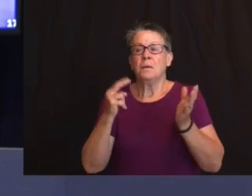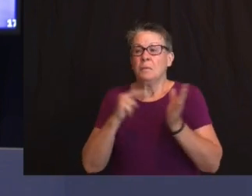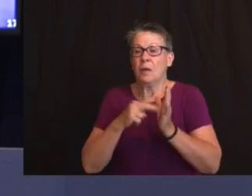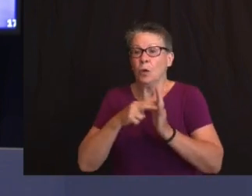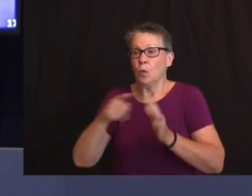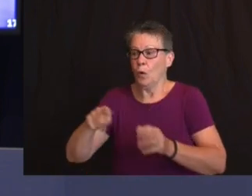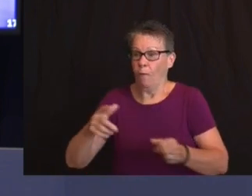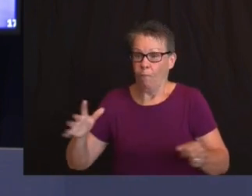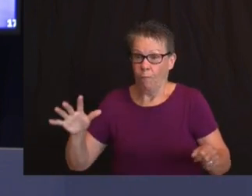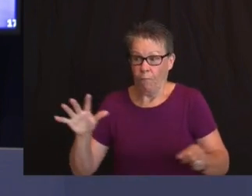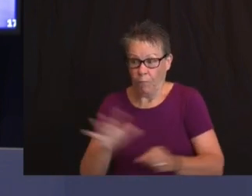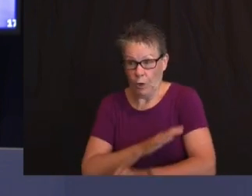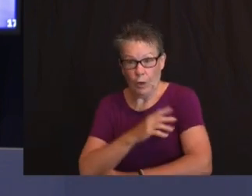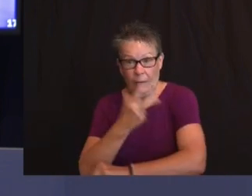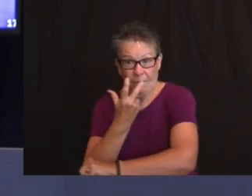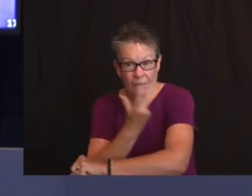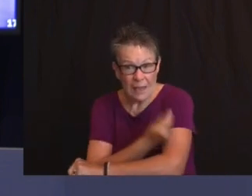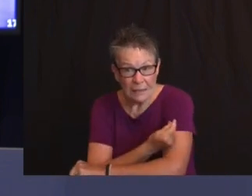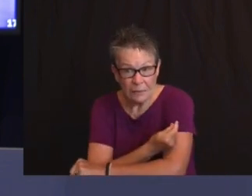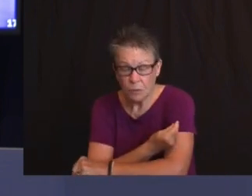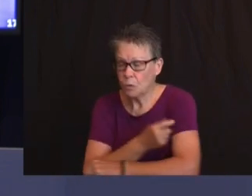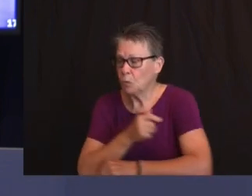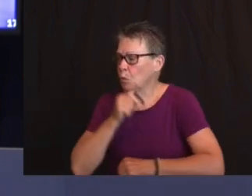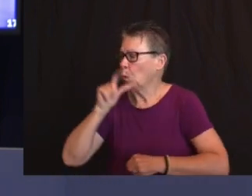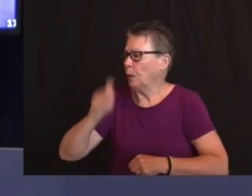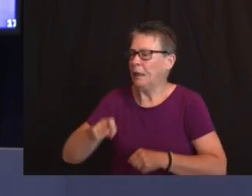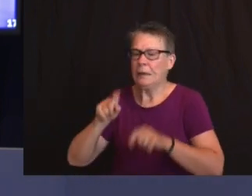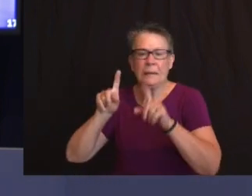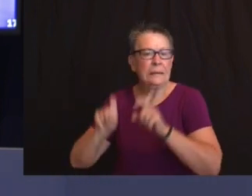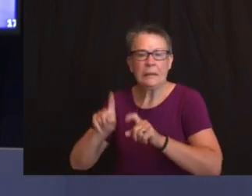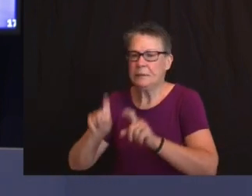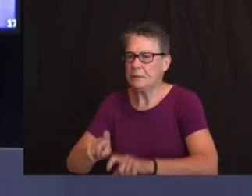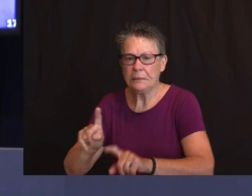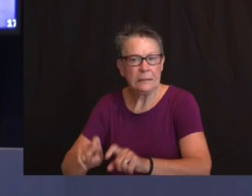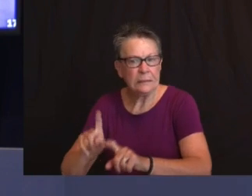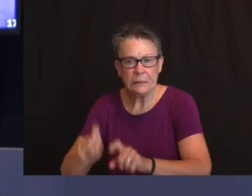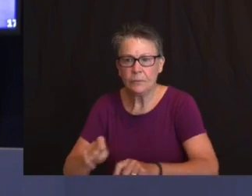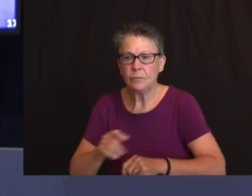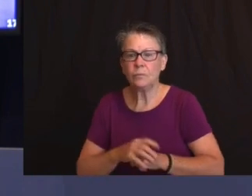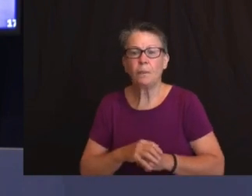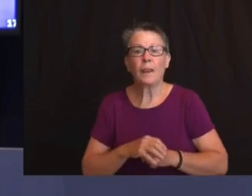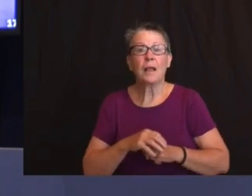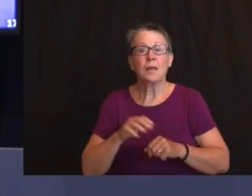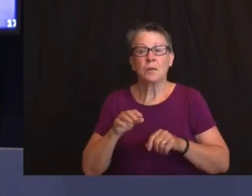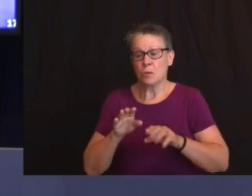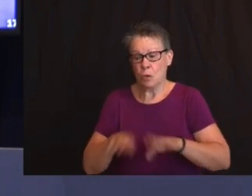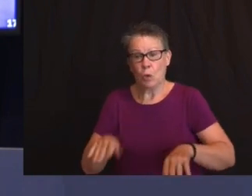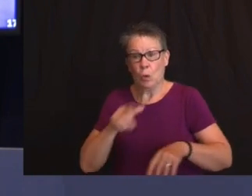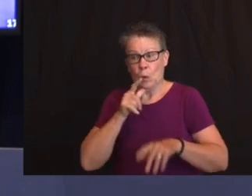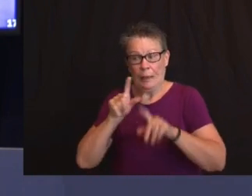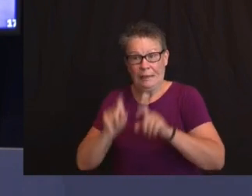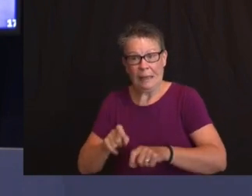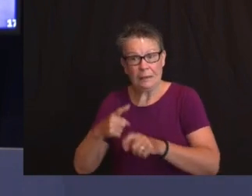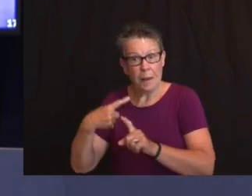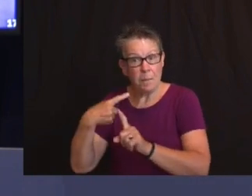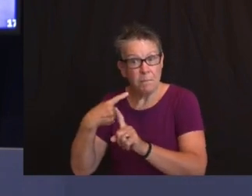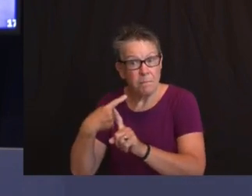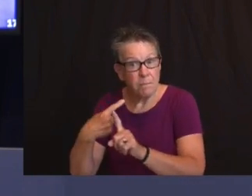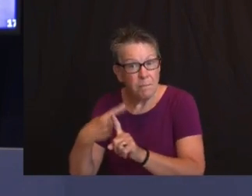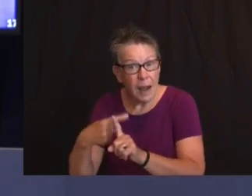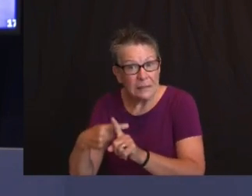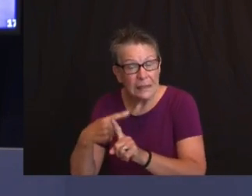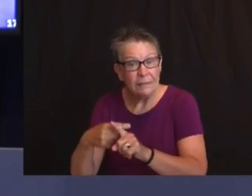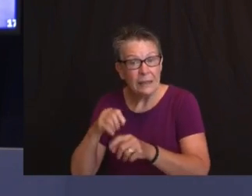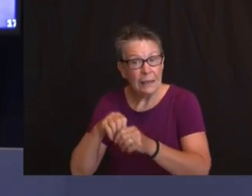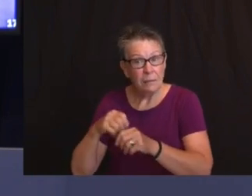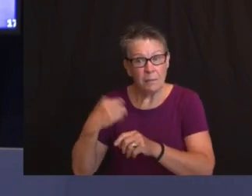routine screening testing. Additionally, those who tested positive for COVID-19 in the past 3 months